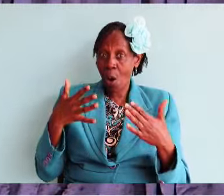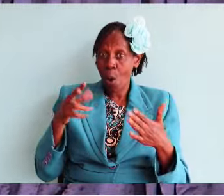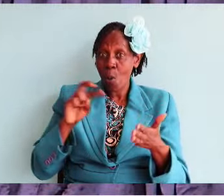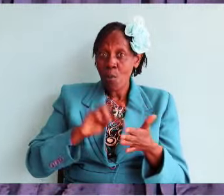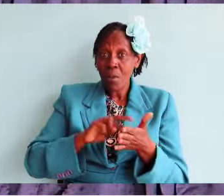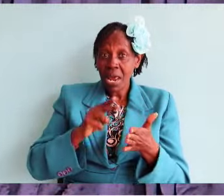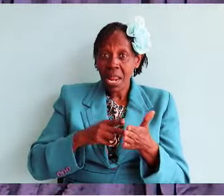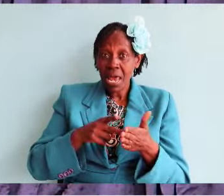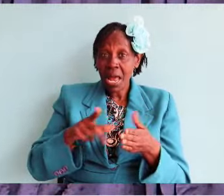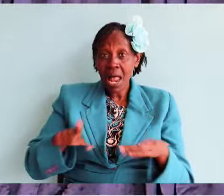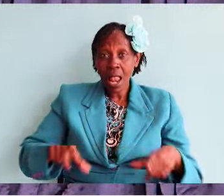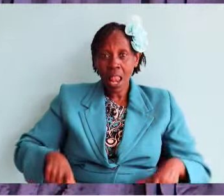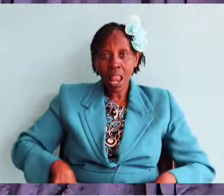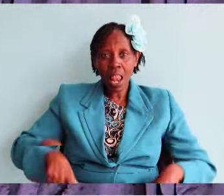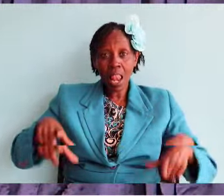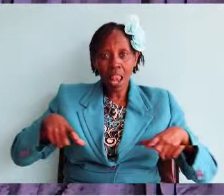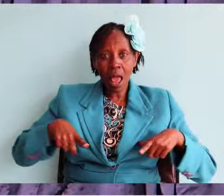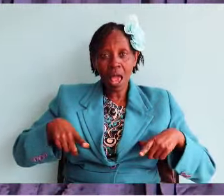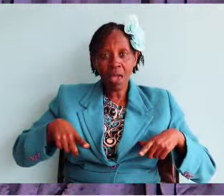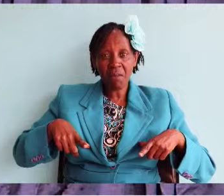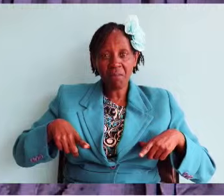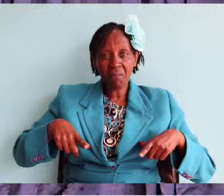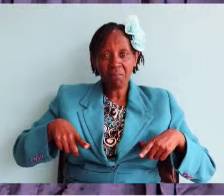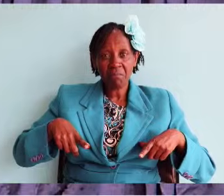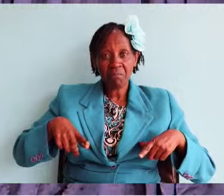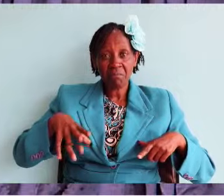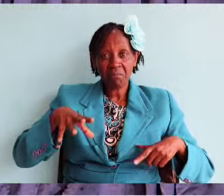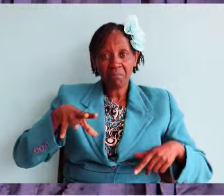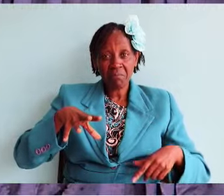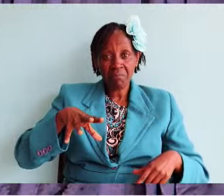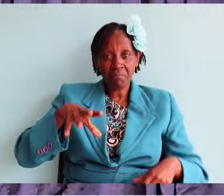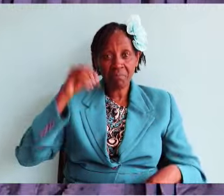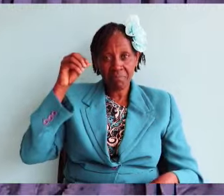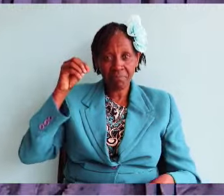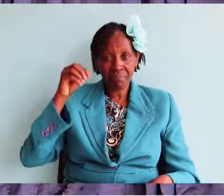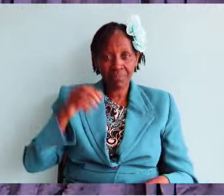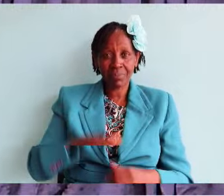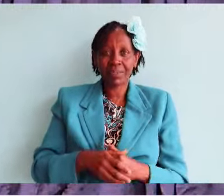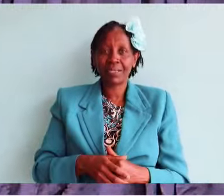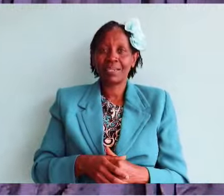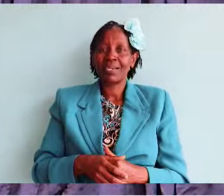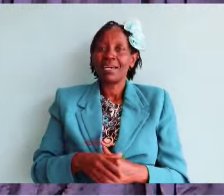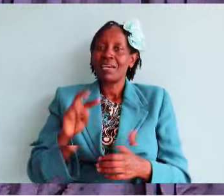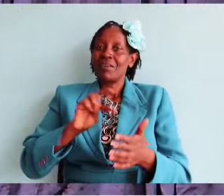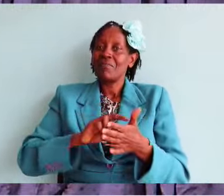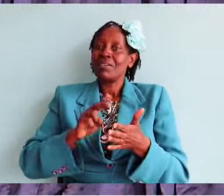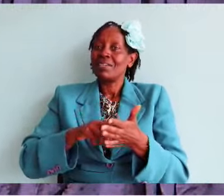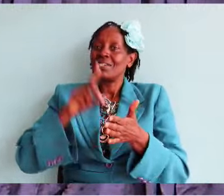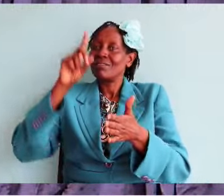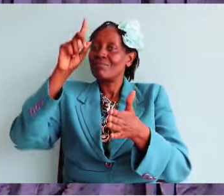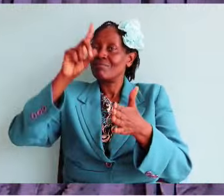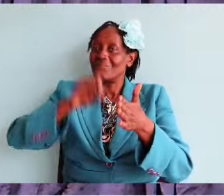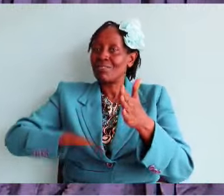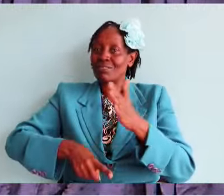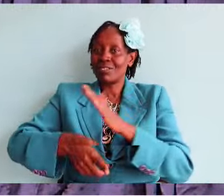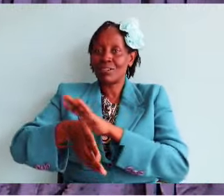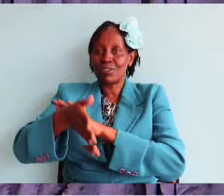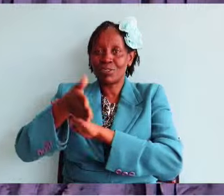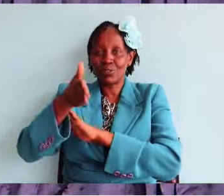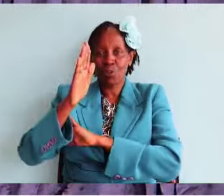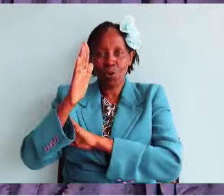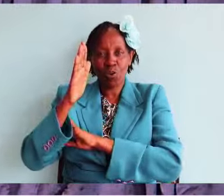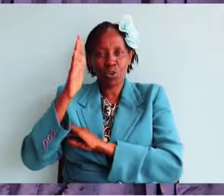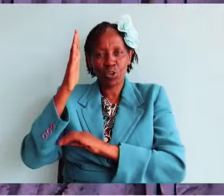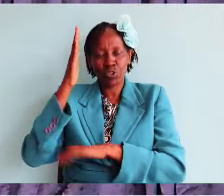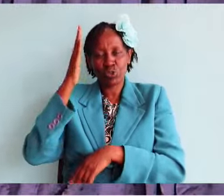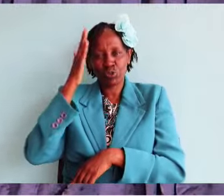be taken from you today. So whenever God discovers that something will happen and man will take the glory, he